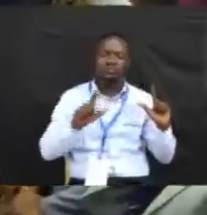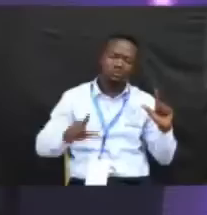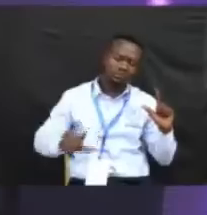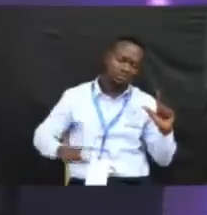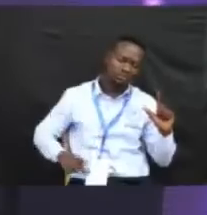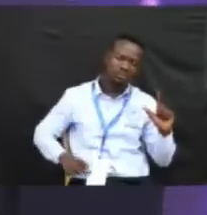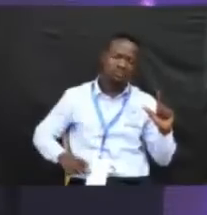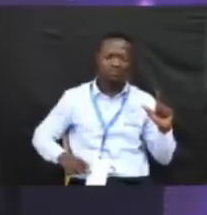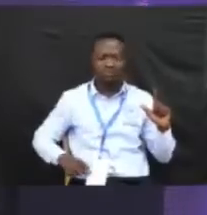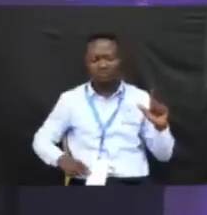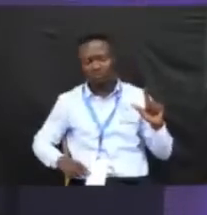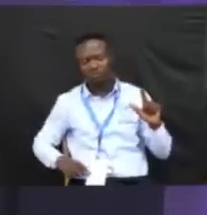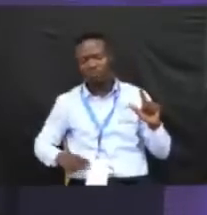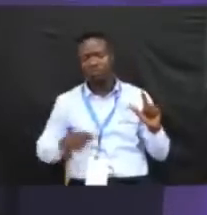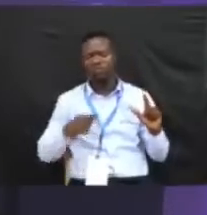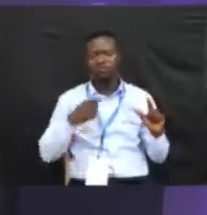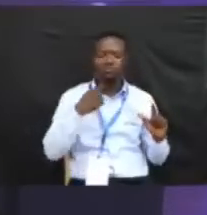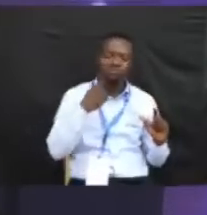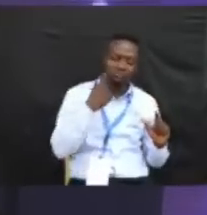Hallelujah.